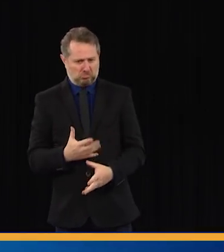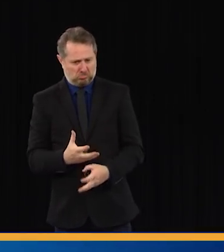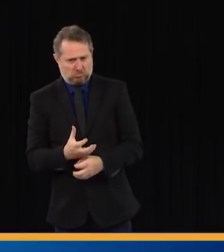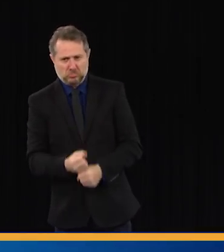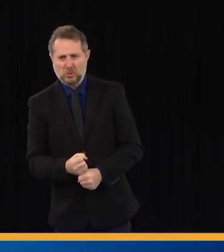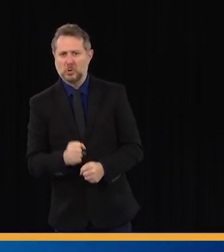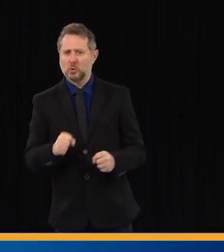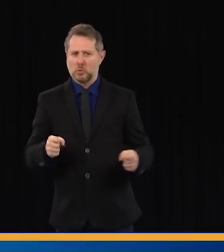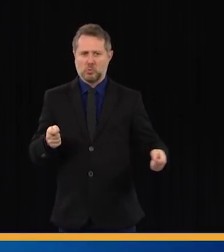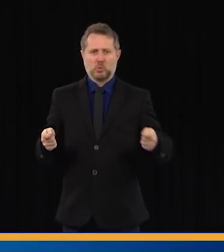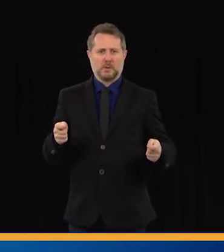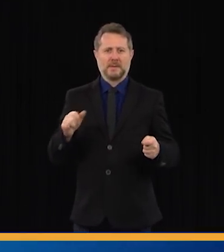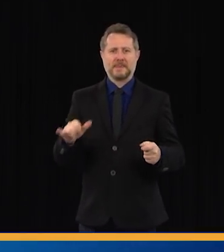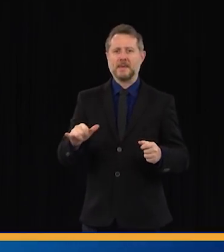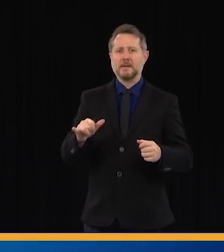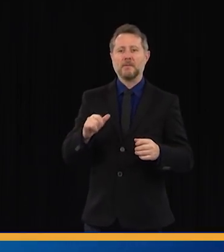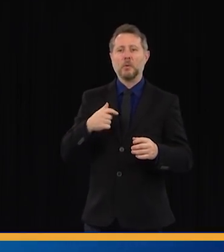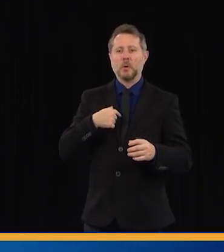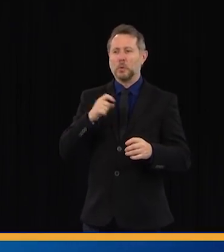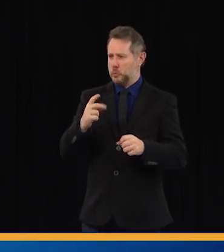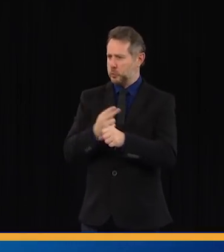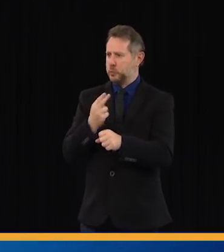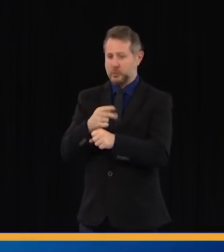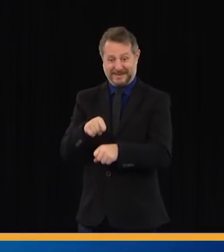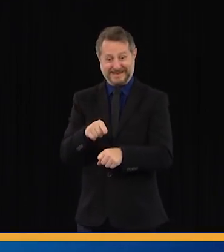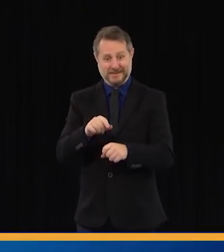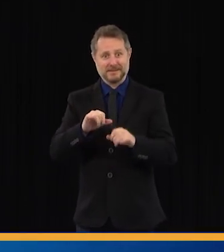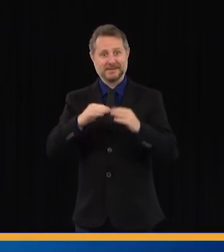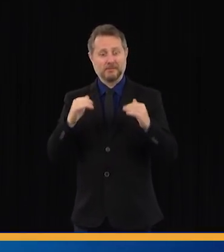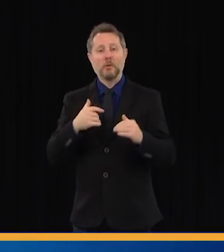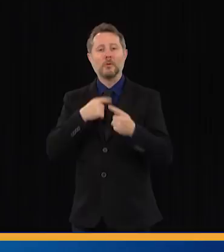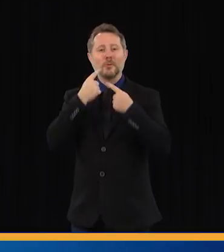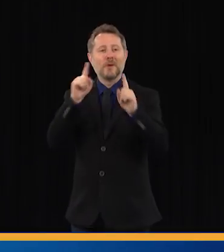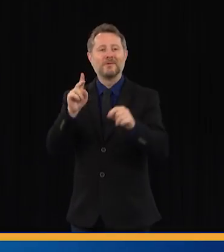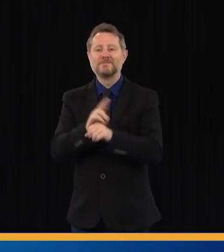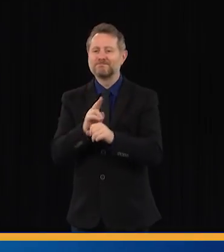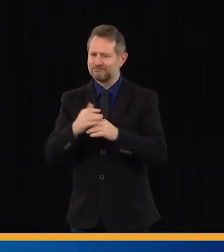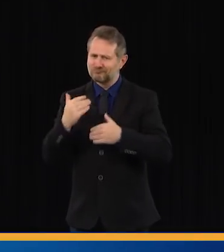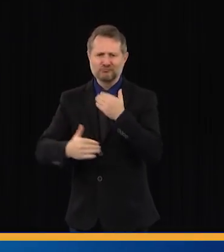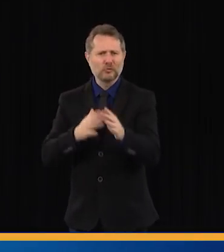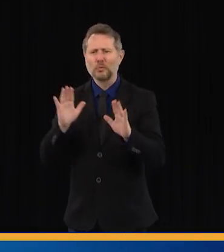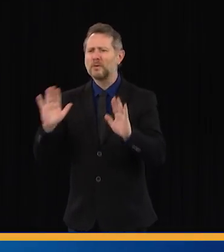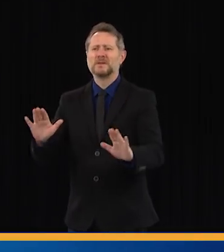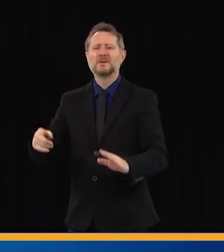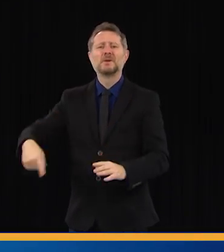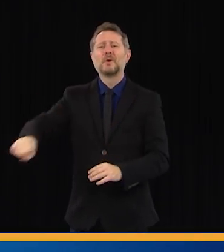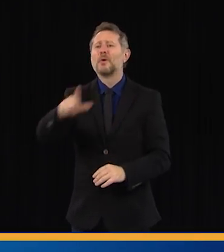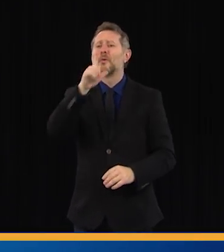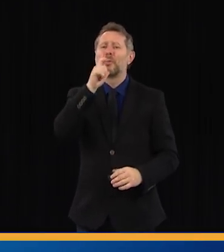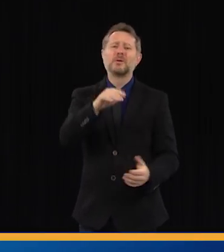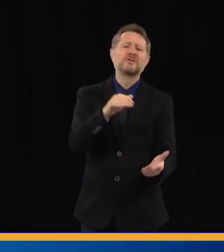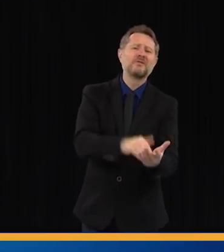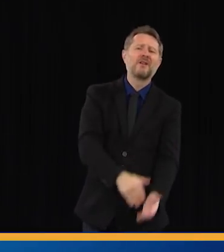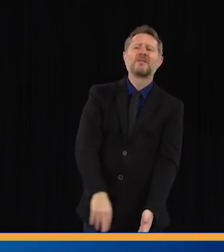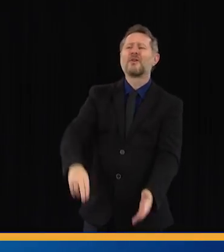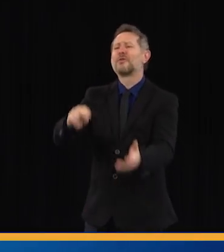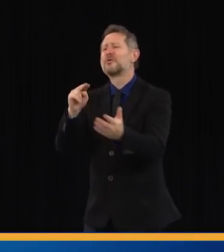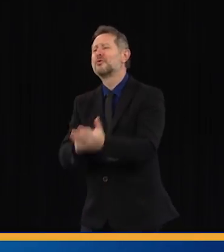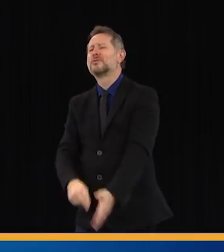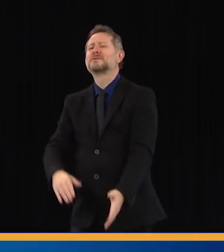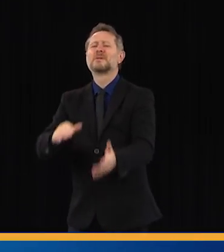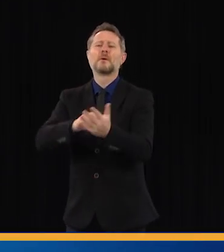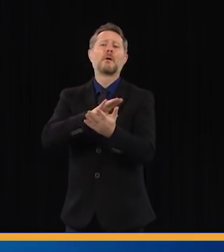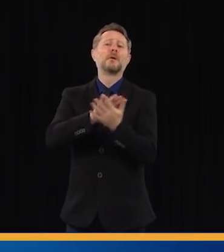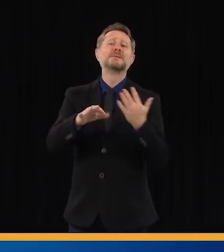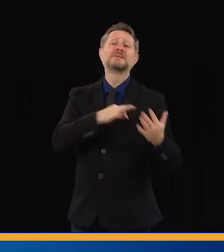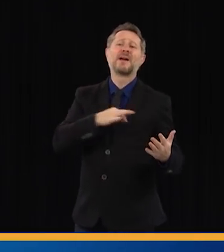an accomplishment. And it was a heck of an accomplishment. Those healthcare workers, for the rest of my life, I will say nothing